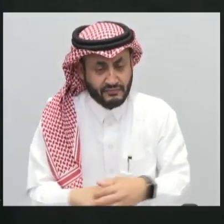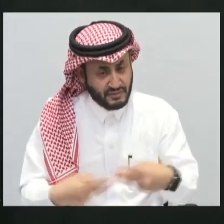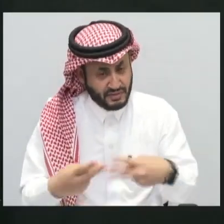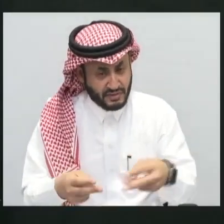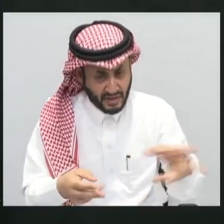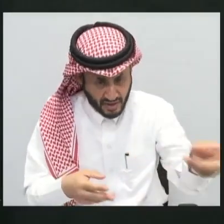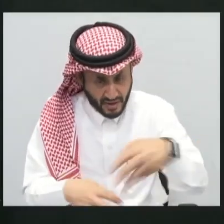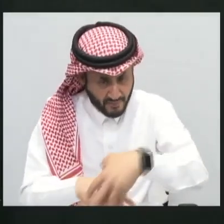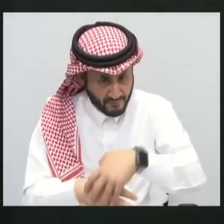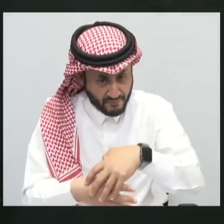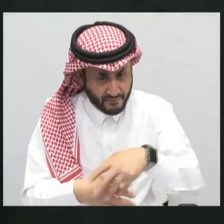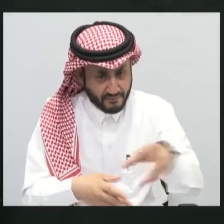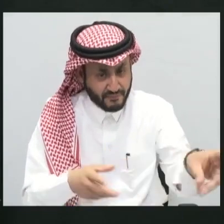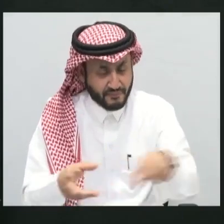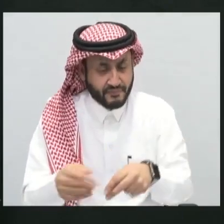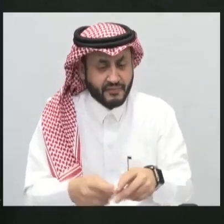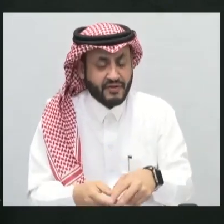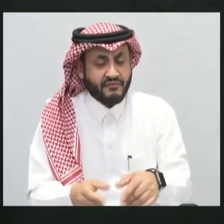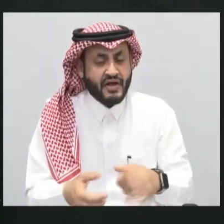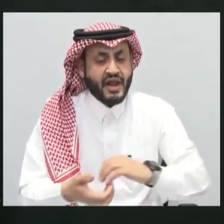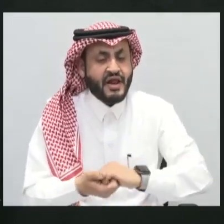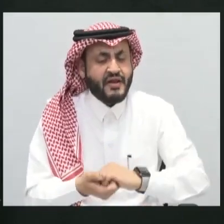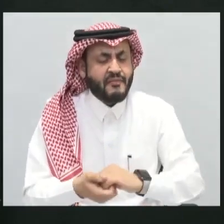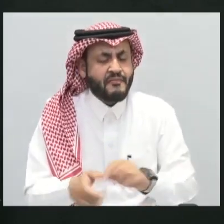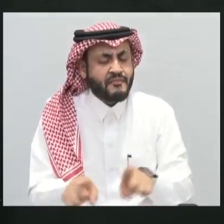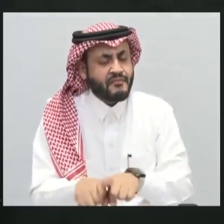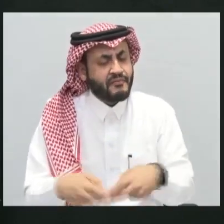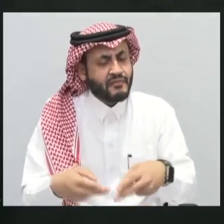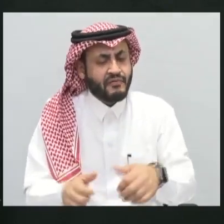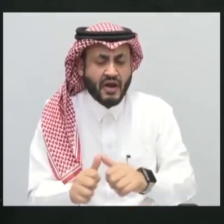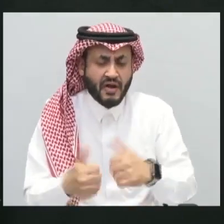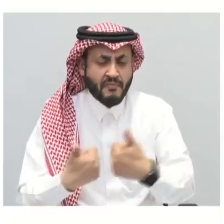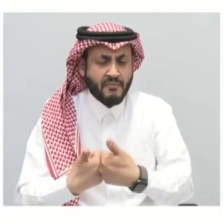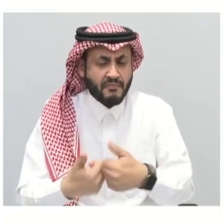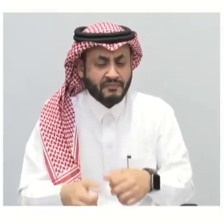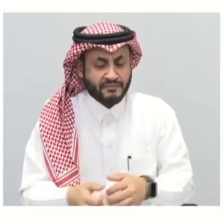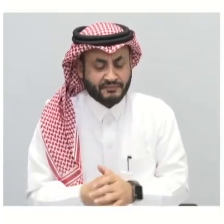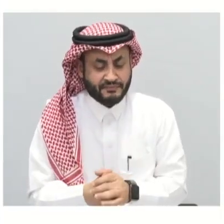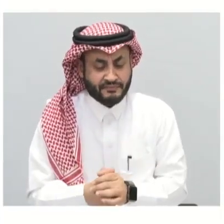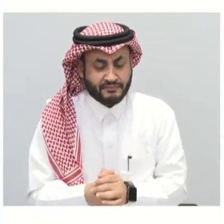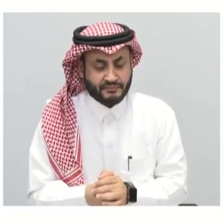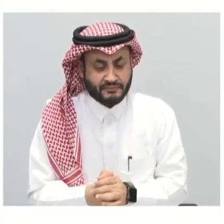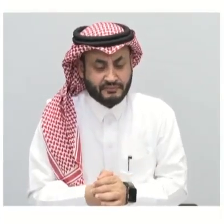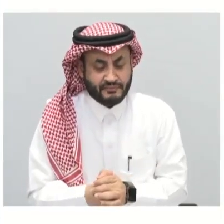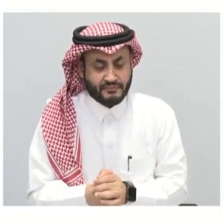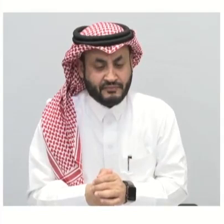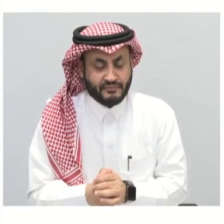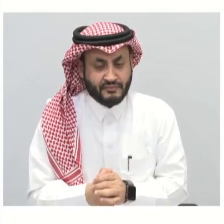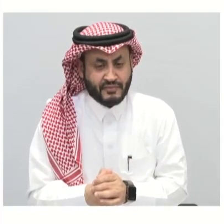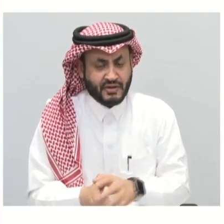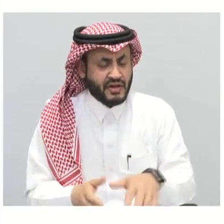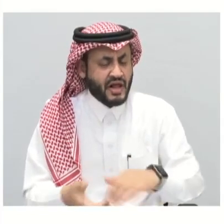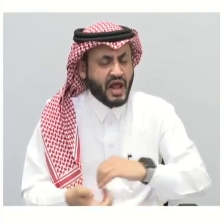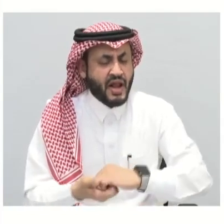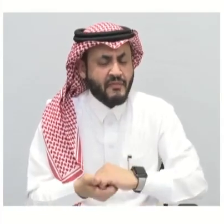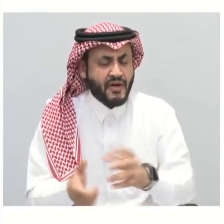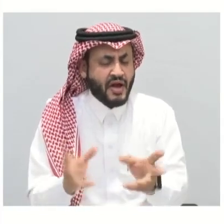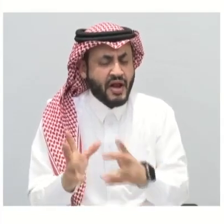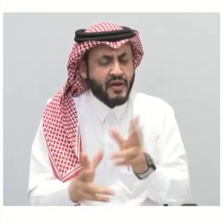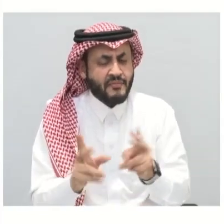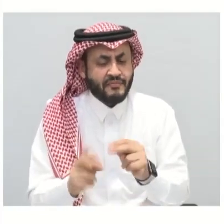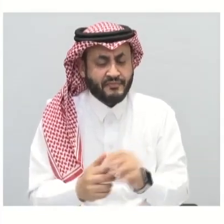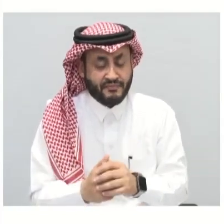can talk with friends of yours, or maybe a family member. For example, I talked with my friend, and he said